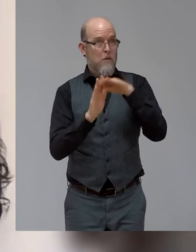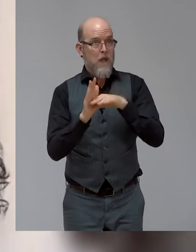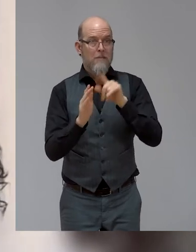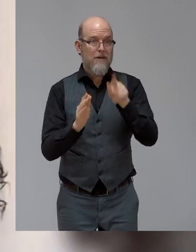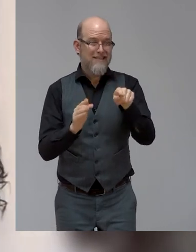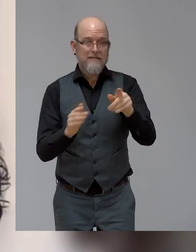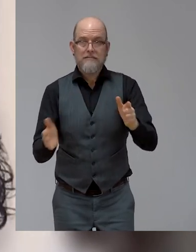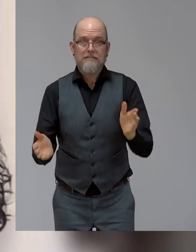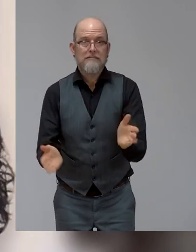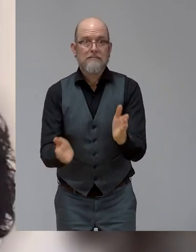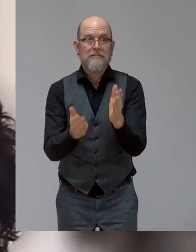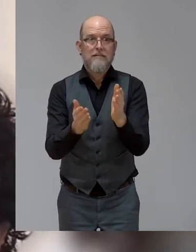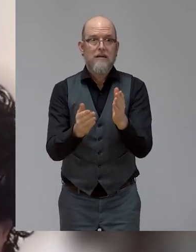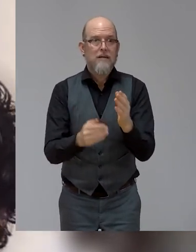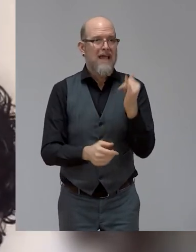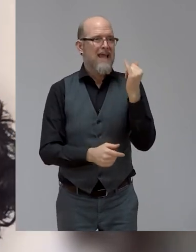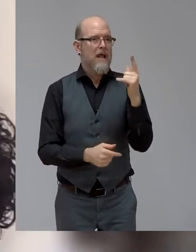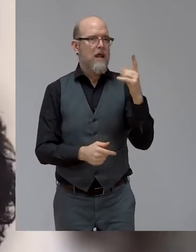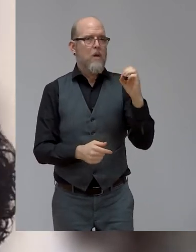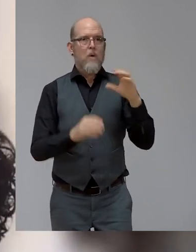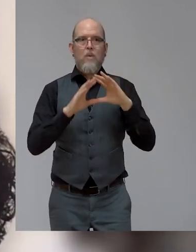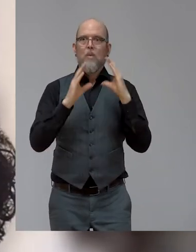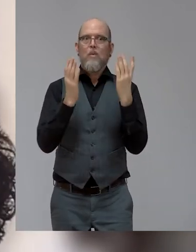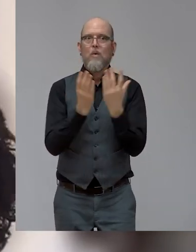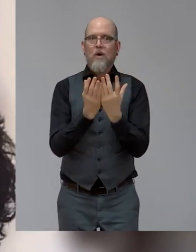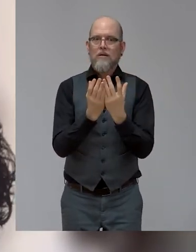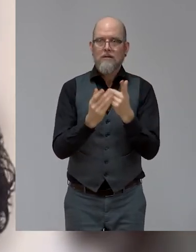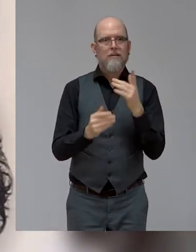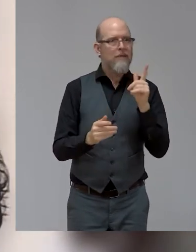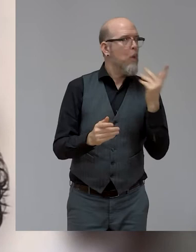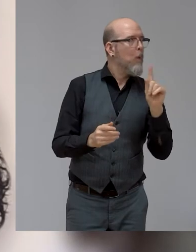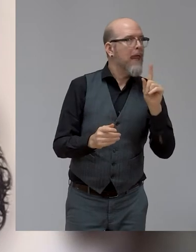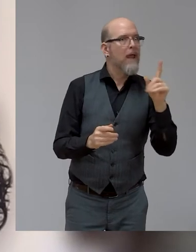Global Business and Disability Network. Thank you very much, Jürgen, for being with us today.